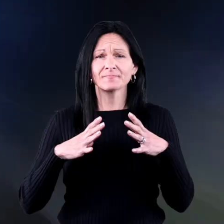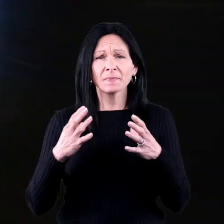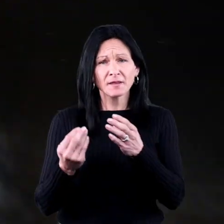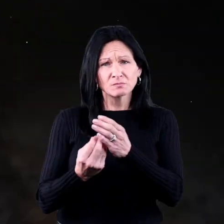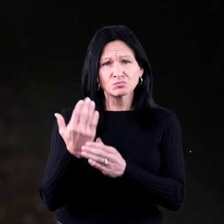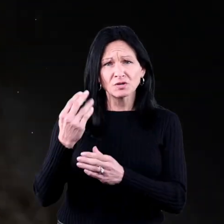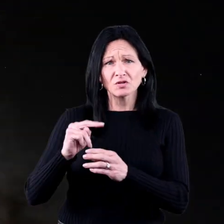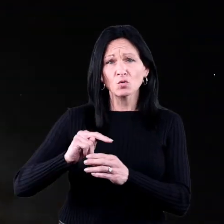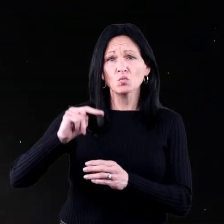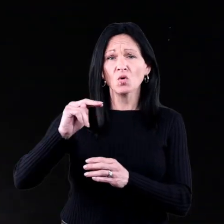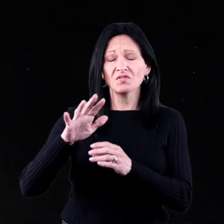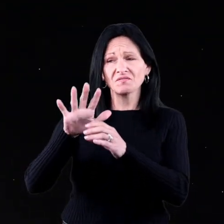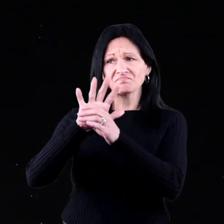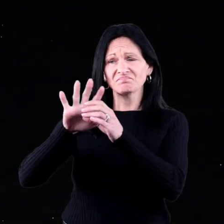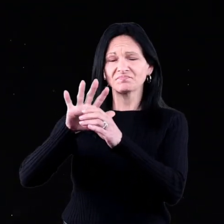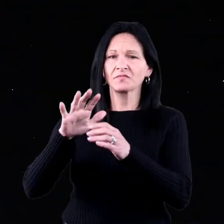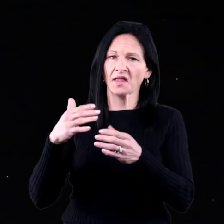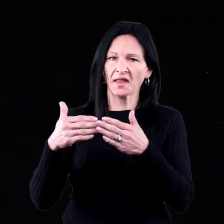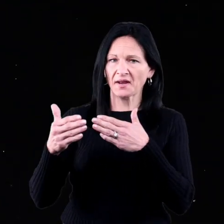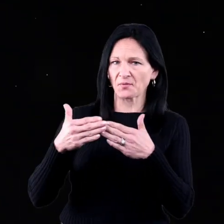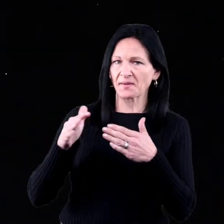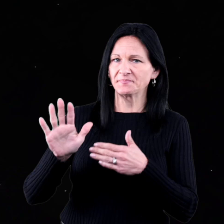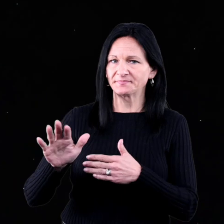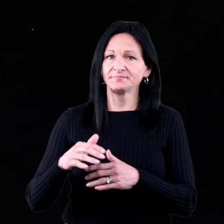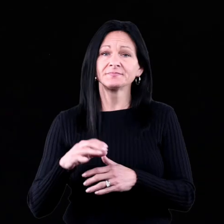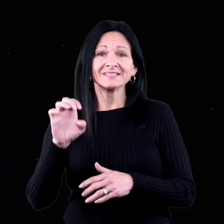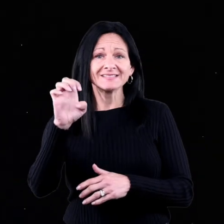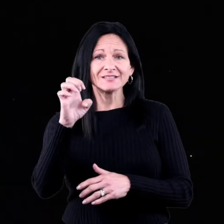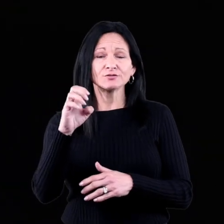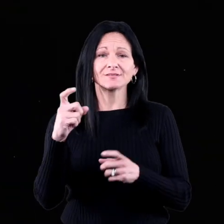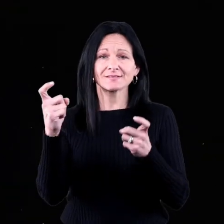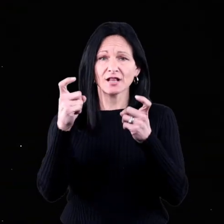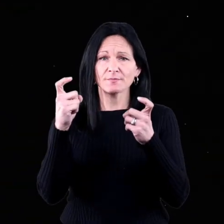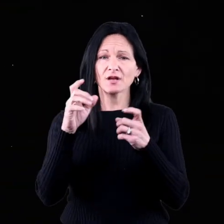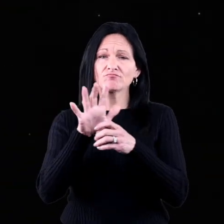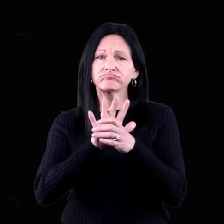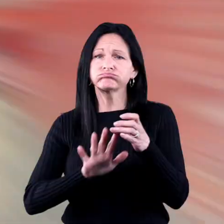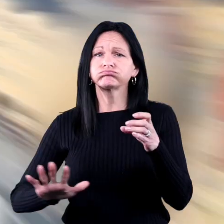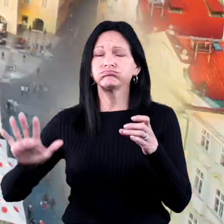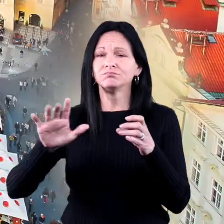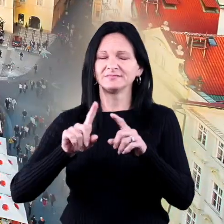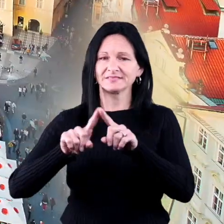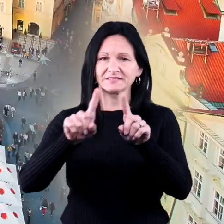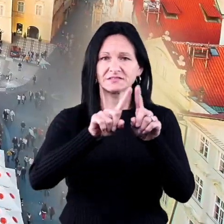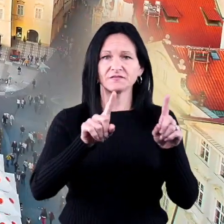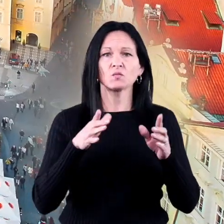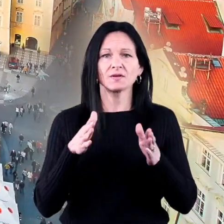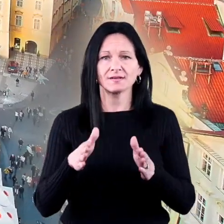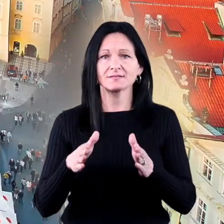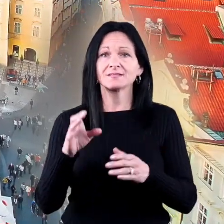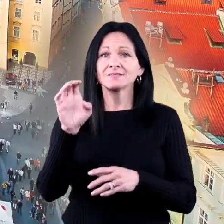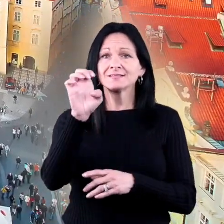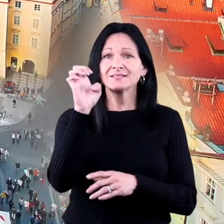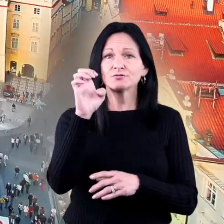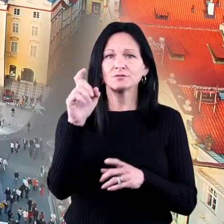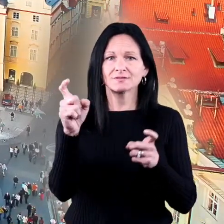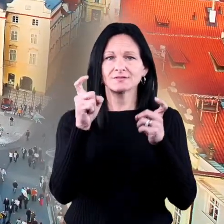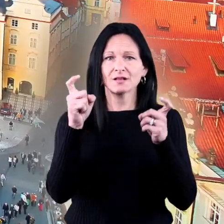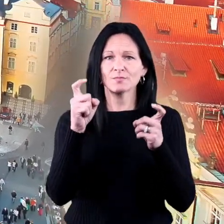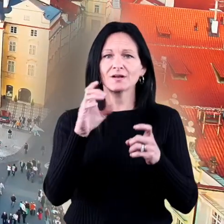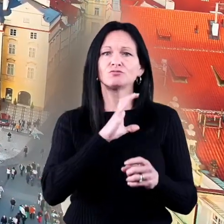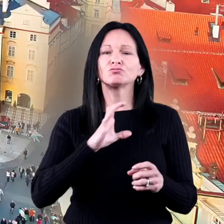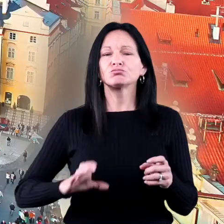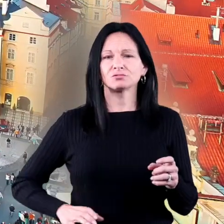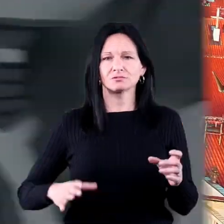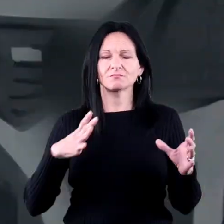holiday. Well, spring in the Northern Hemisphere anyway. Easter is celebrated around the world in many ways. Easter